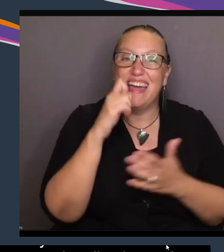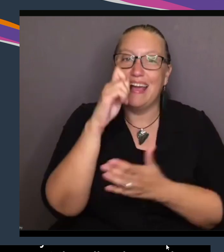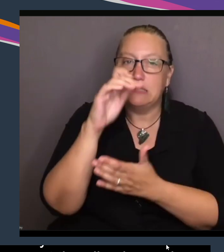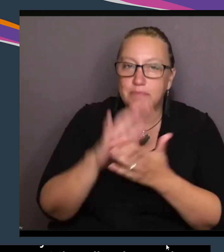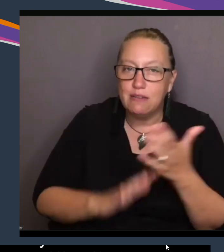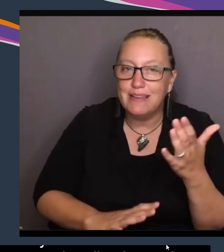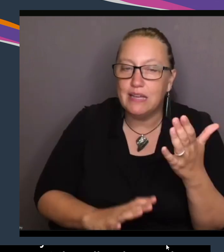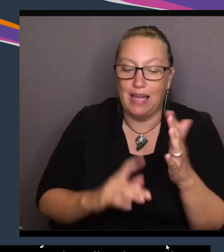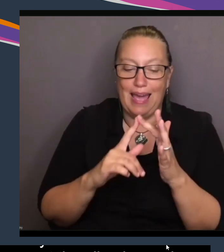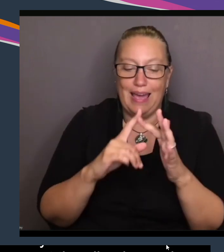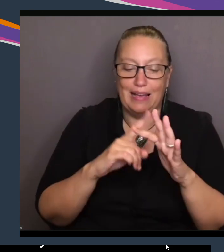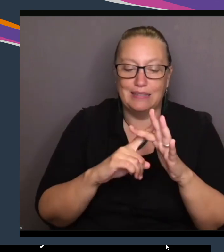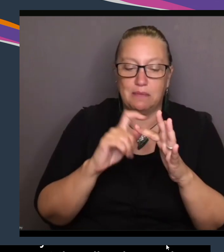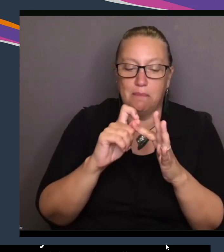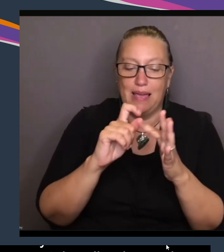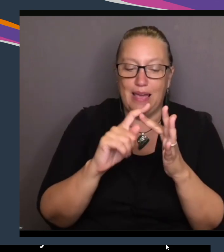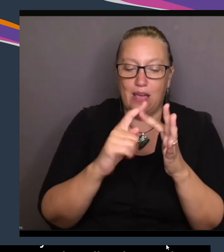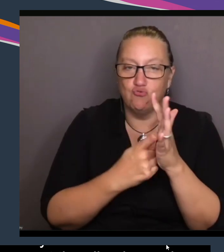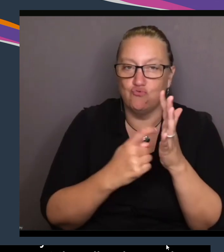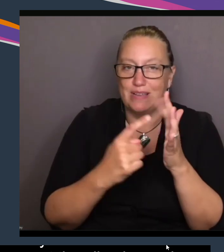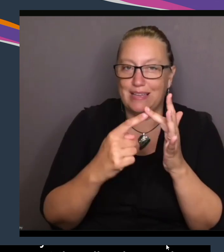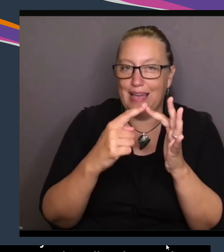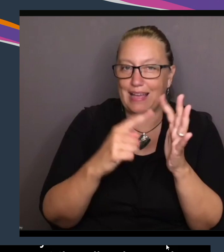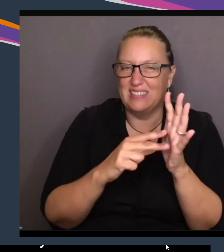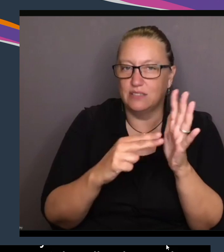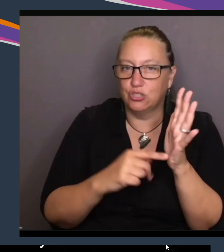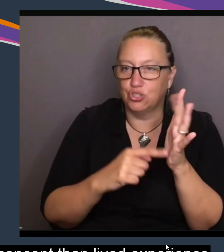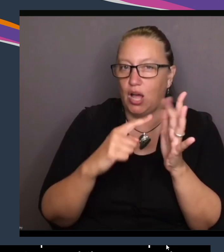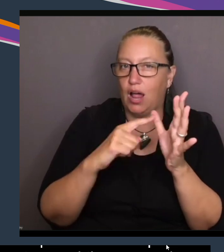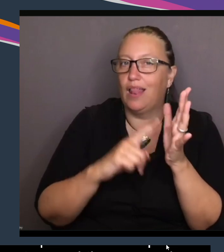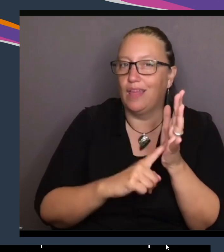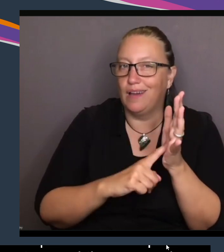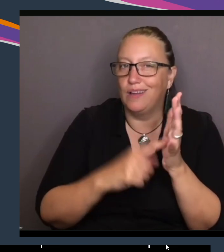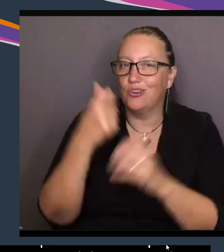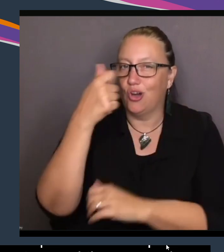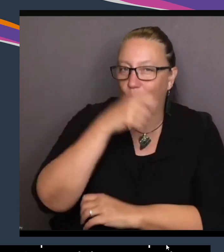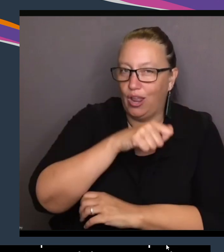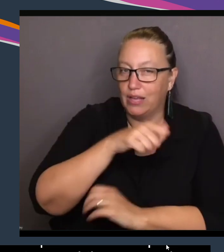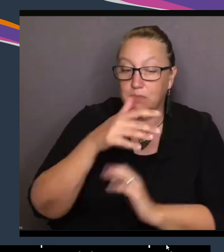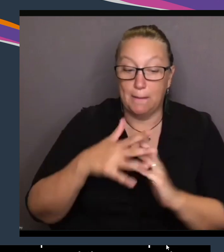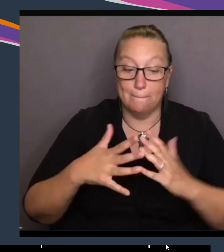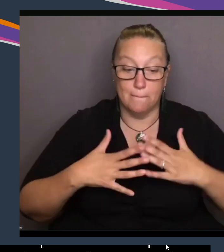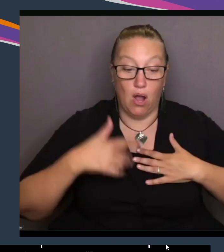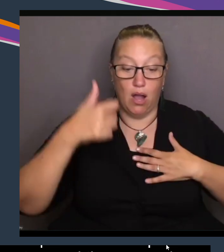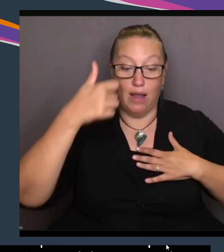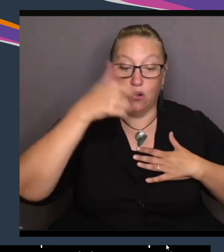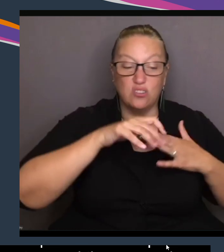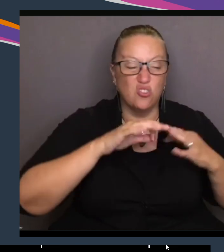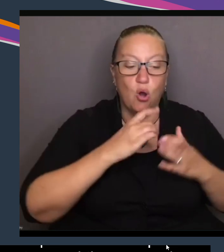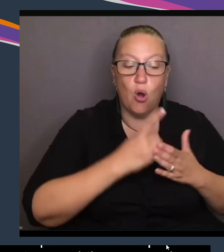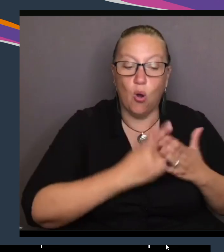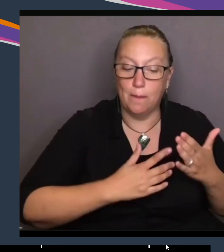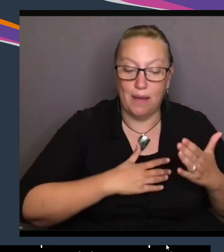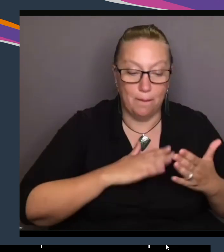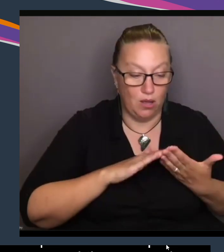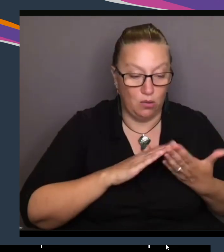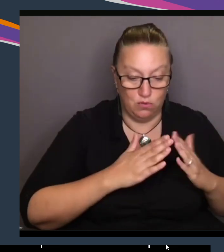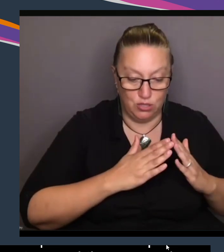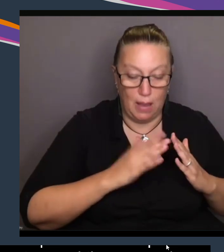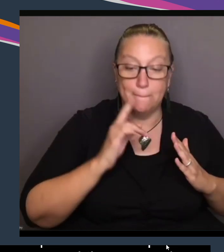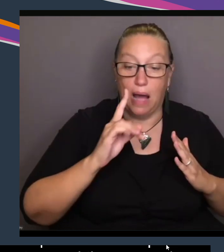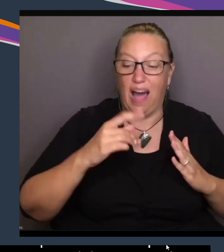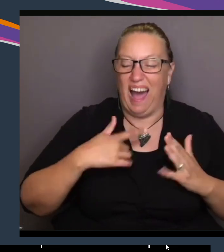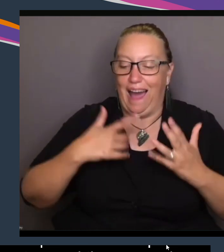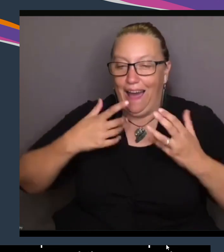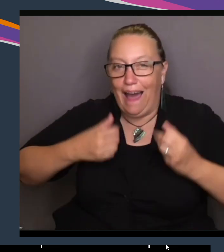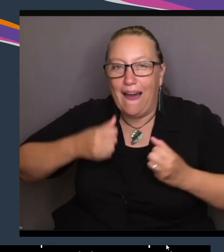knowledge going, my knowledge is not just of my community, but my experience of having to navigate systems that